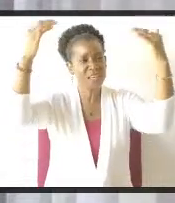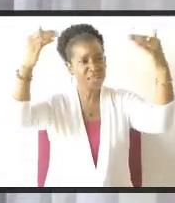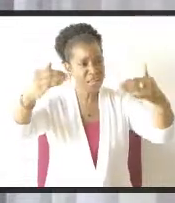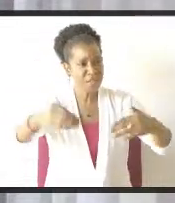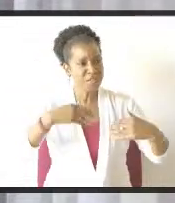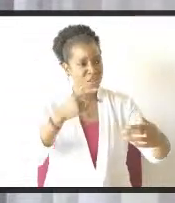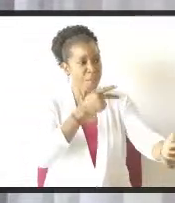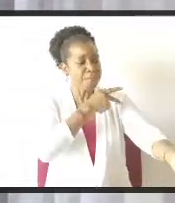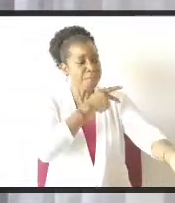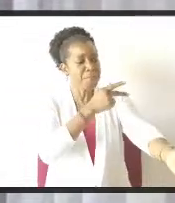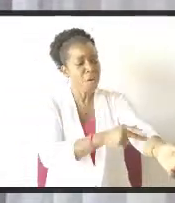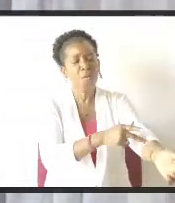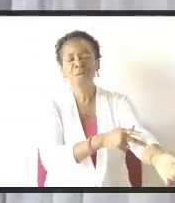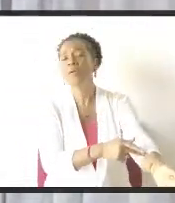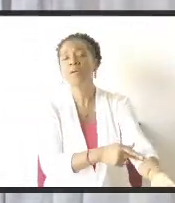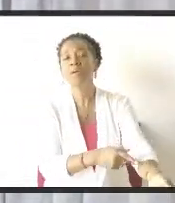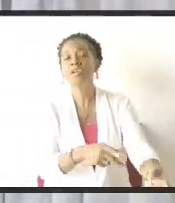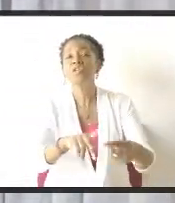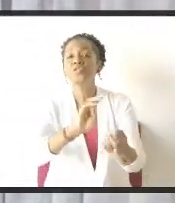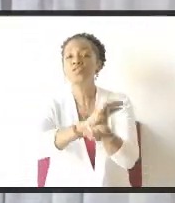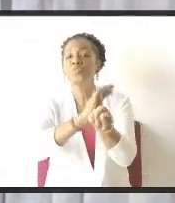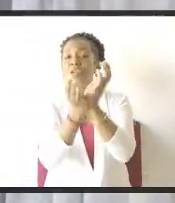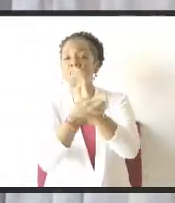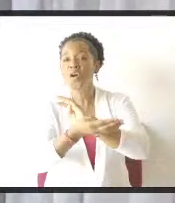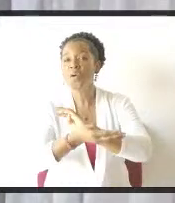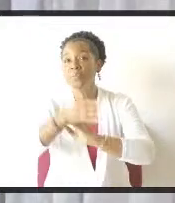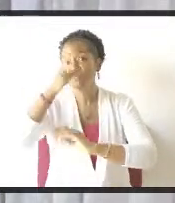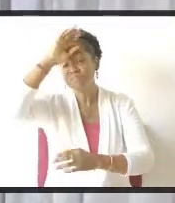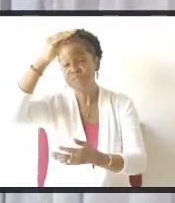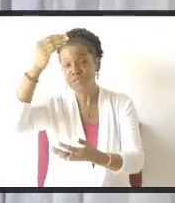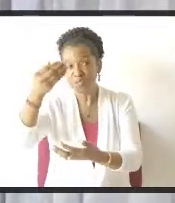right to become the sons of God,